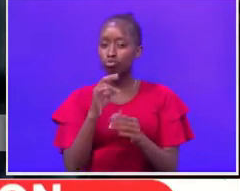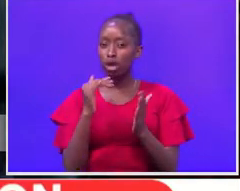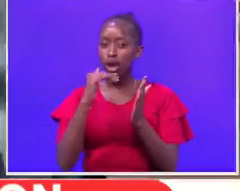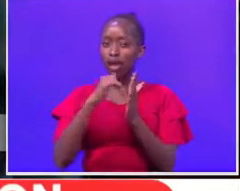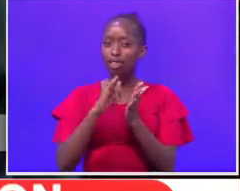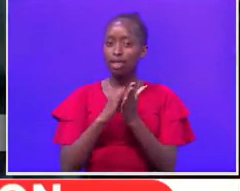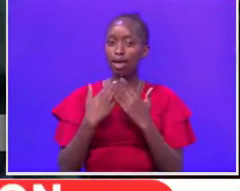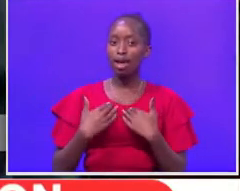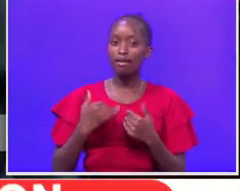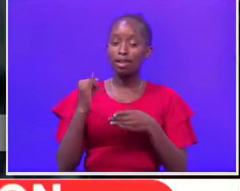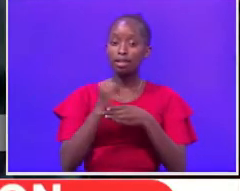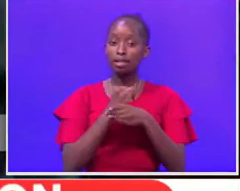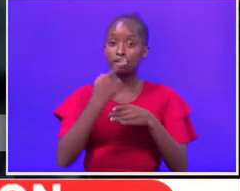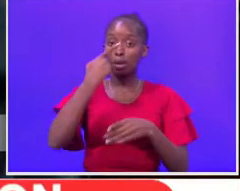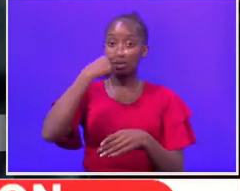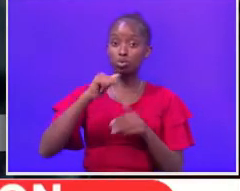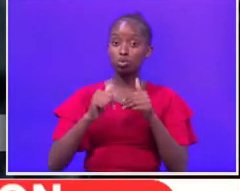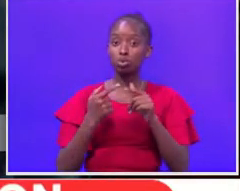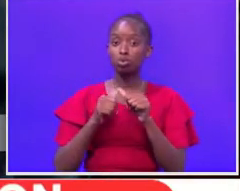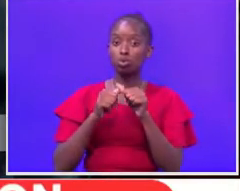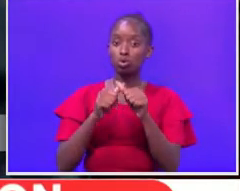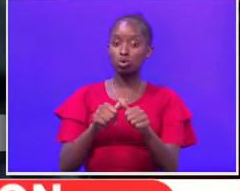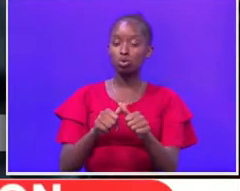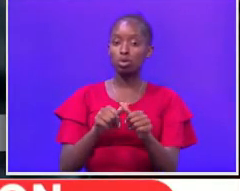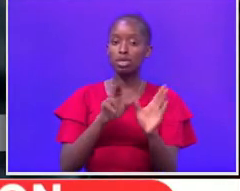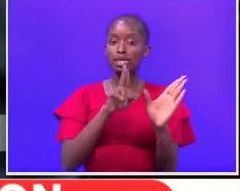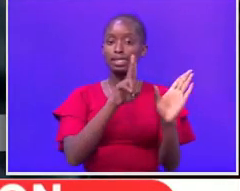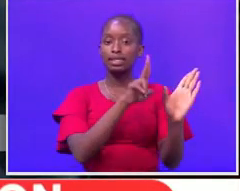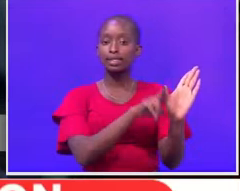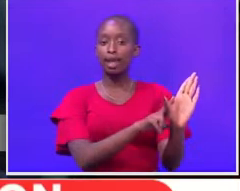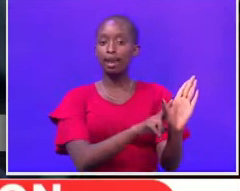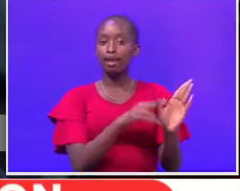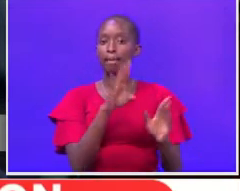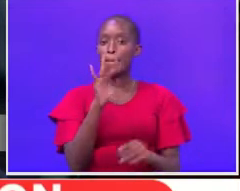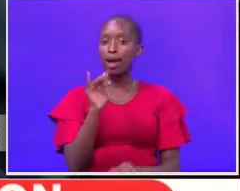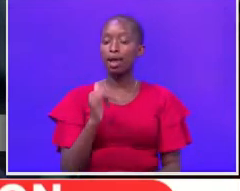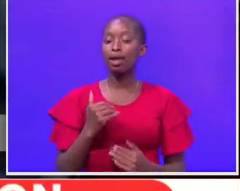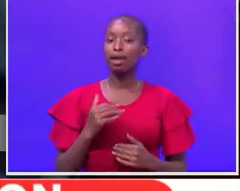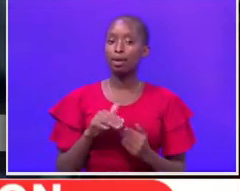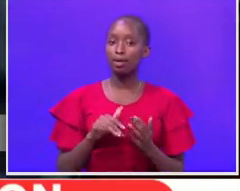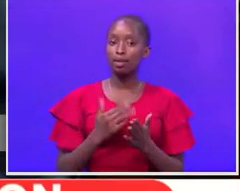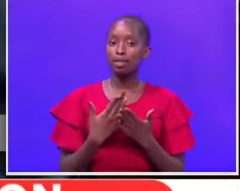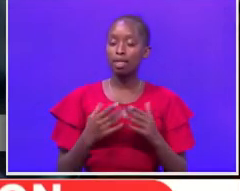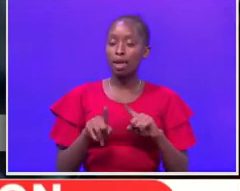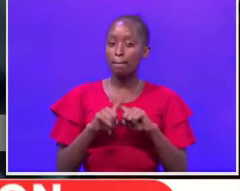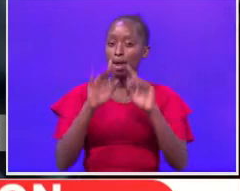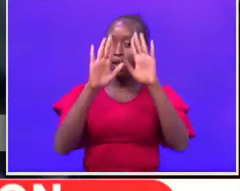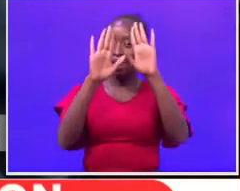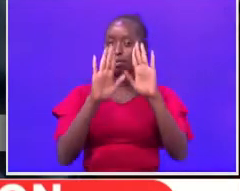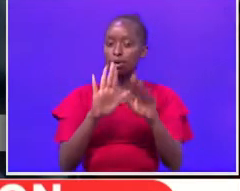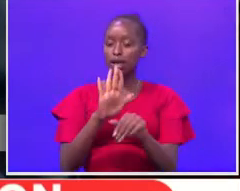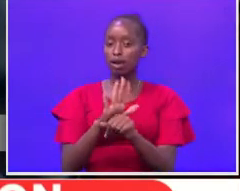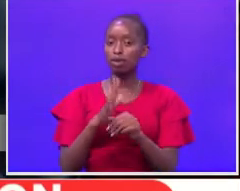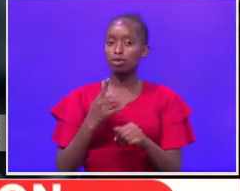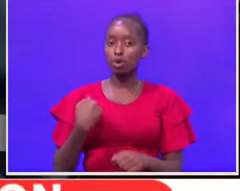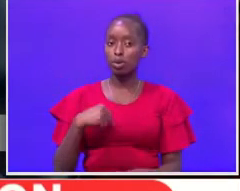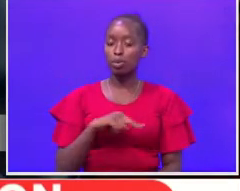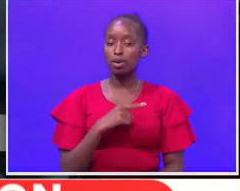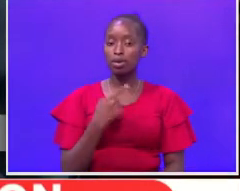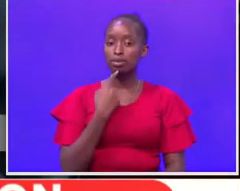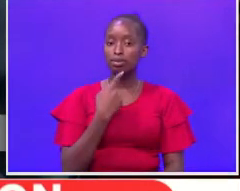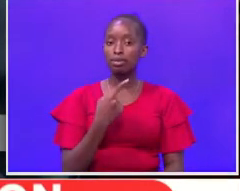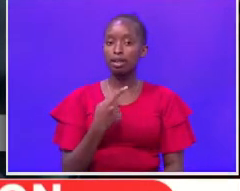policy that is currently ongoing, chaired by the DG. But most importantly, we have also briefed the